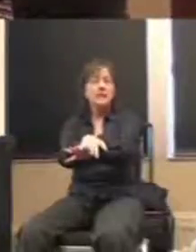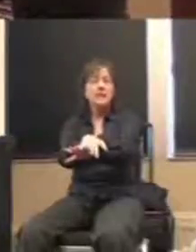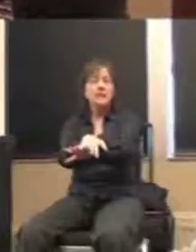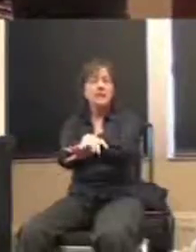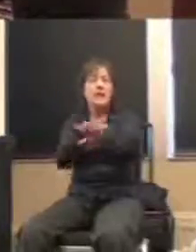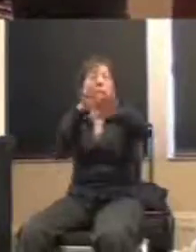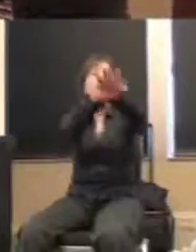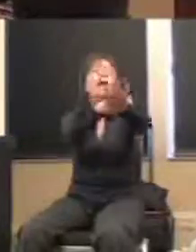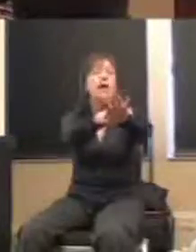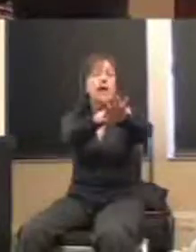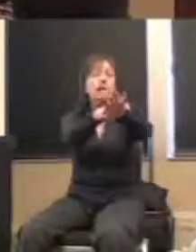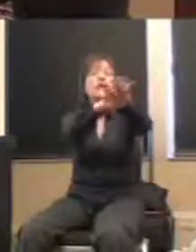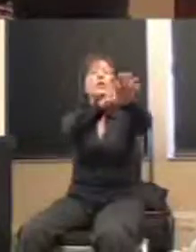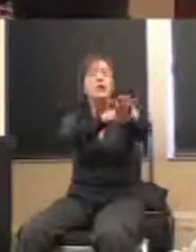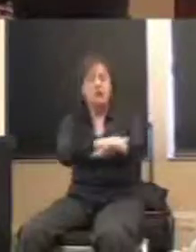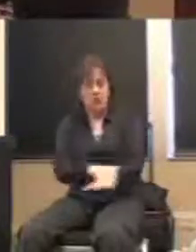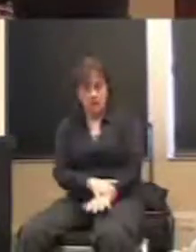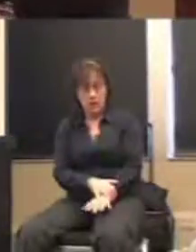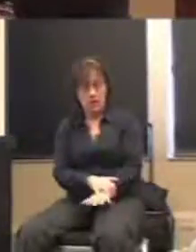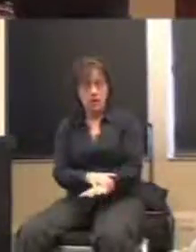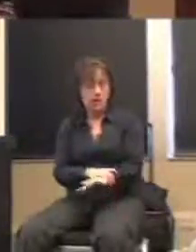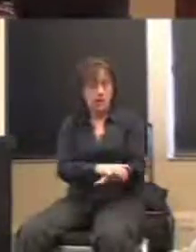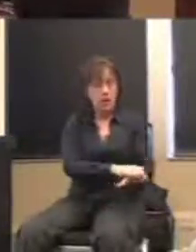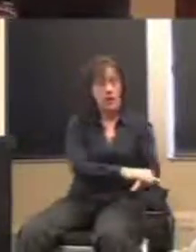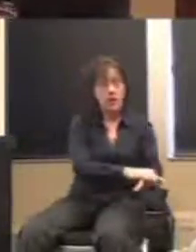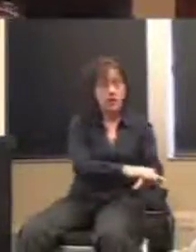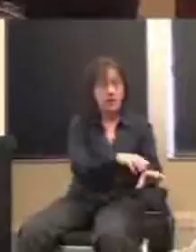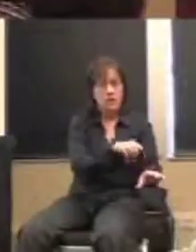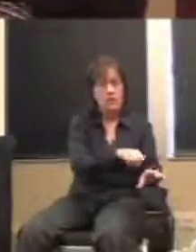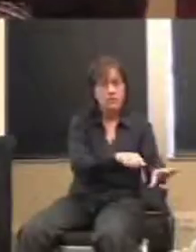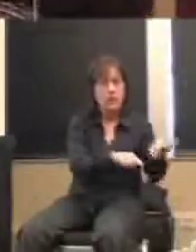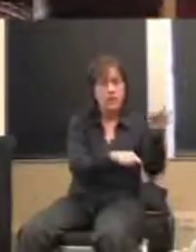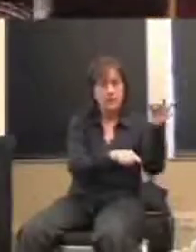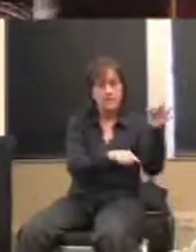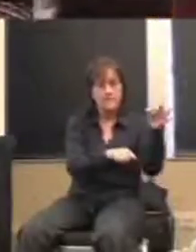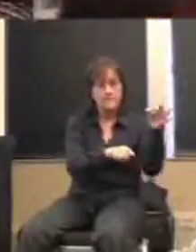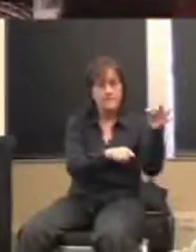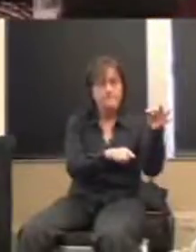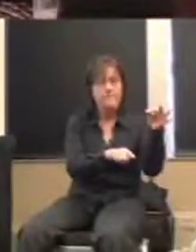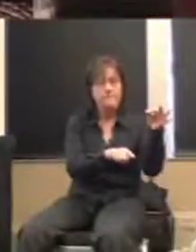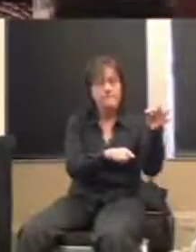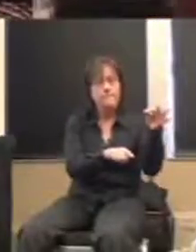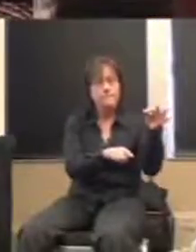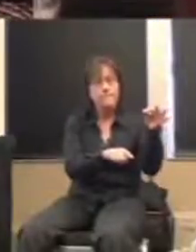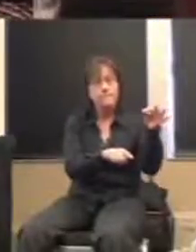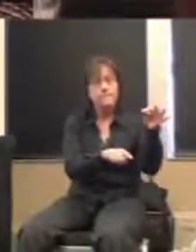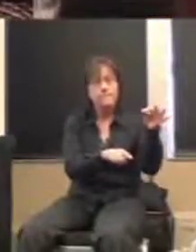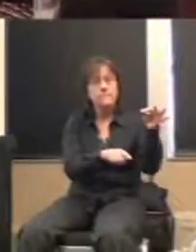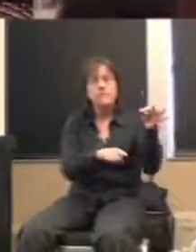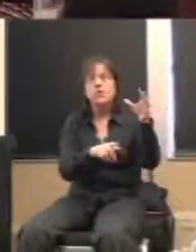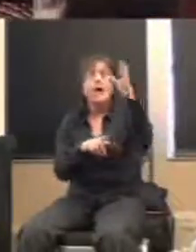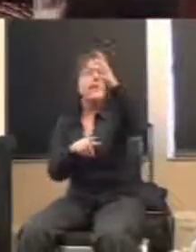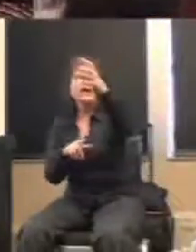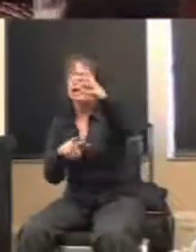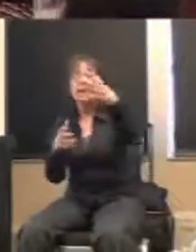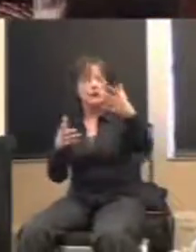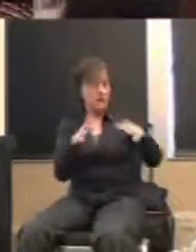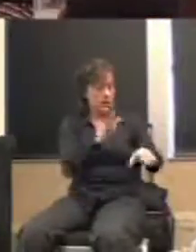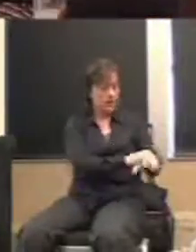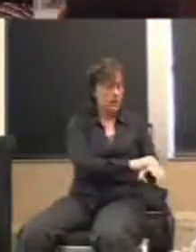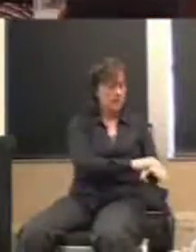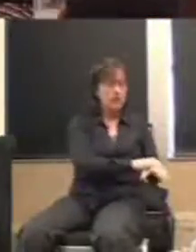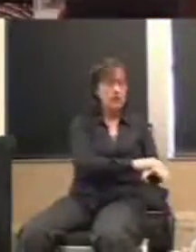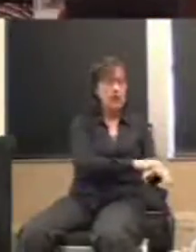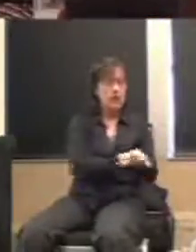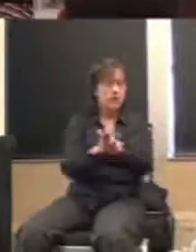for the item. But they're going to have to be a step ahead to redirect that full physical to pick this up. So it typically is a hand